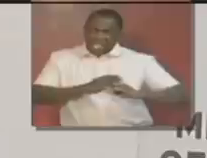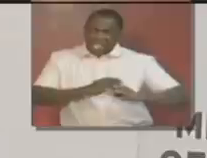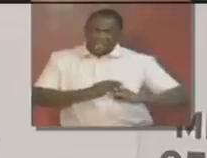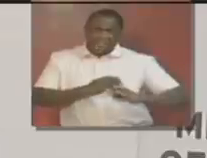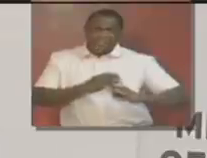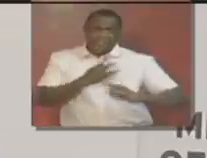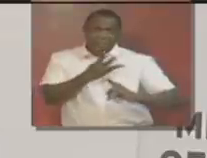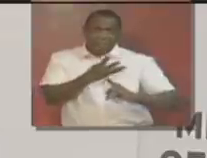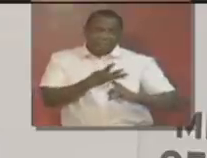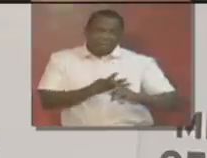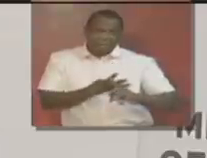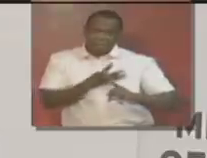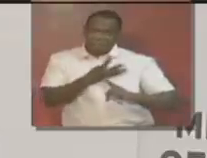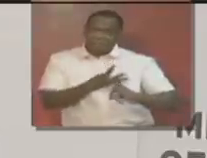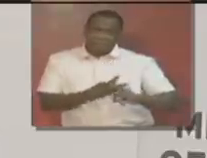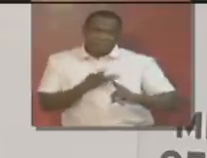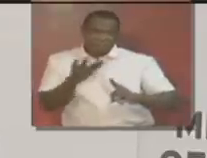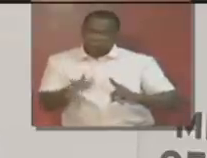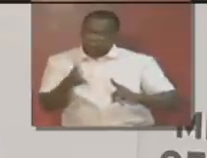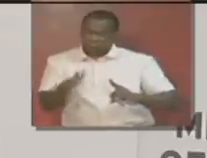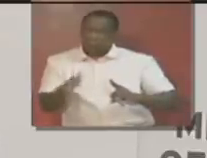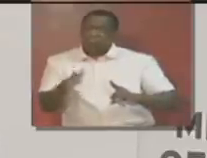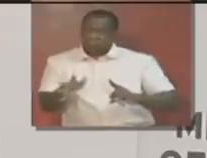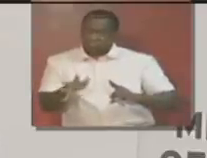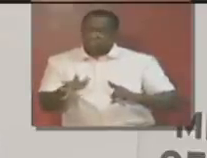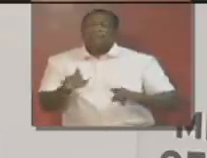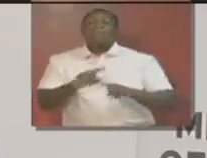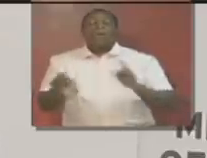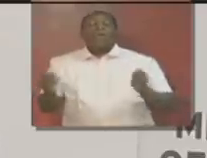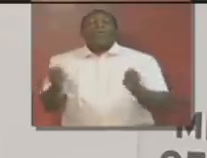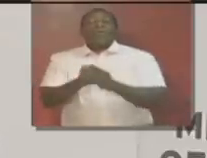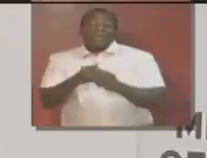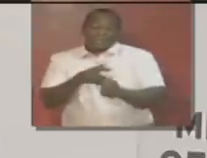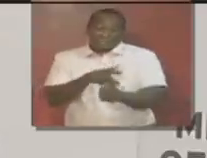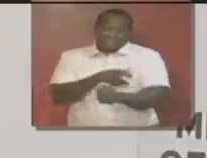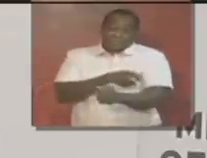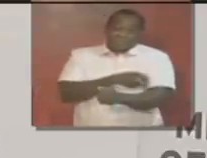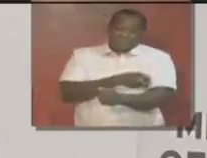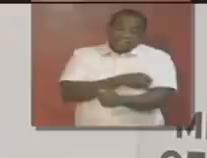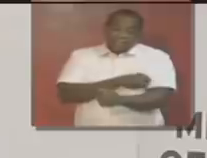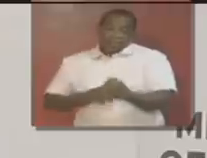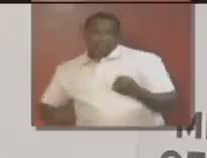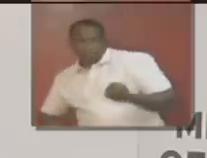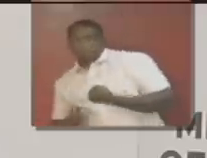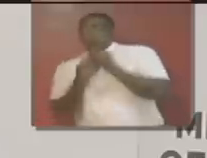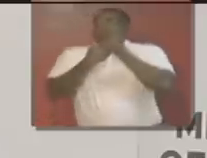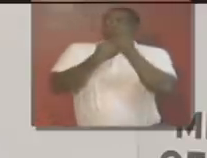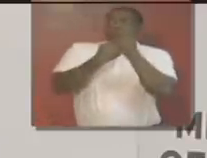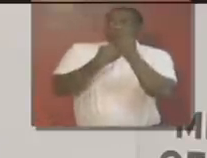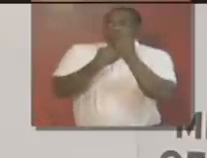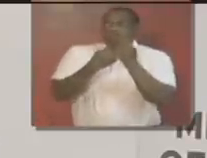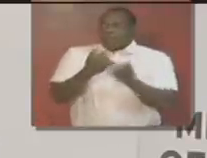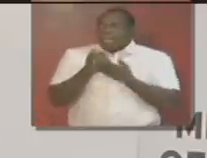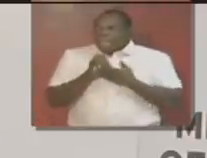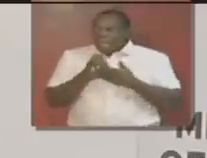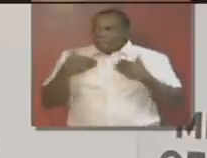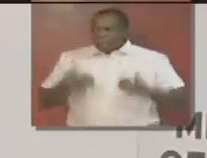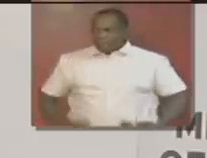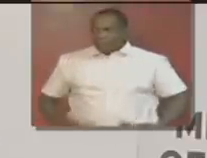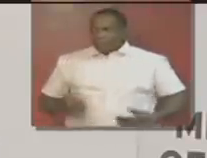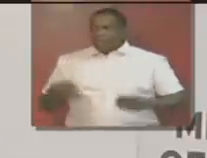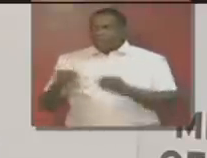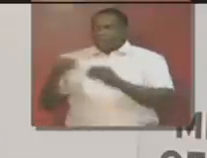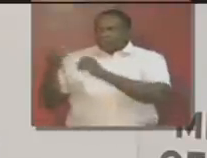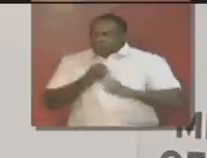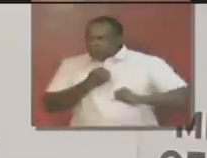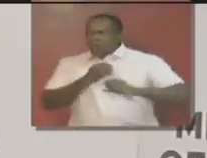the vaccine itself, it's like a super booster. So what happens is that it is brought into your system